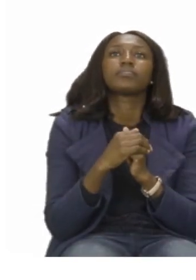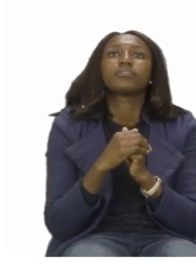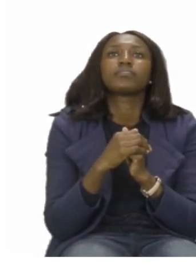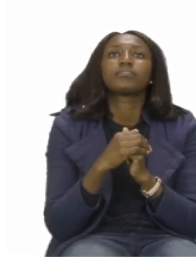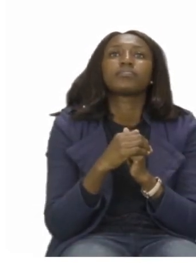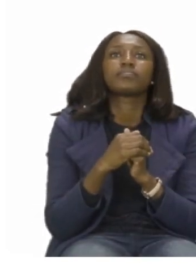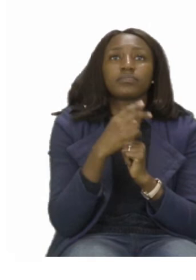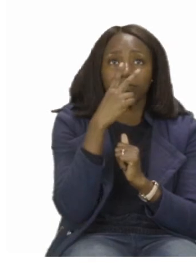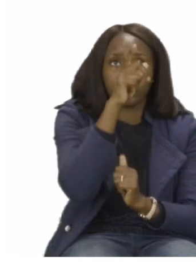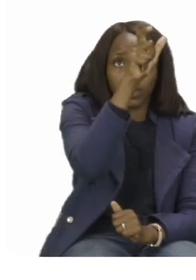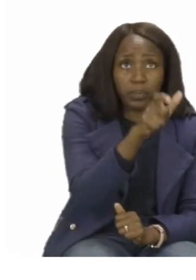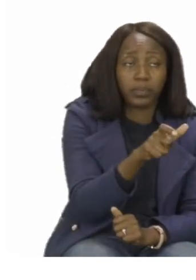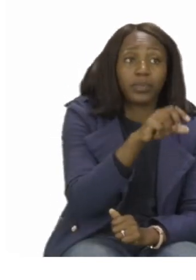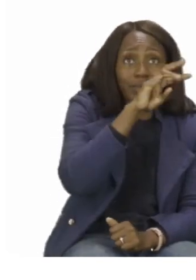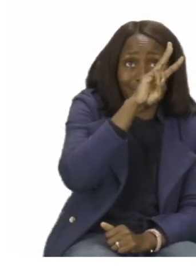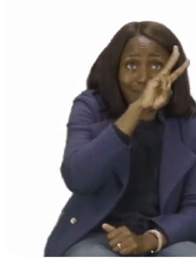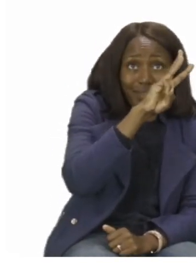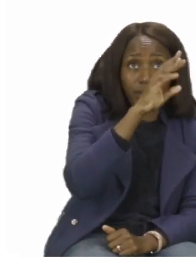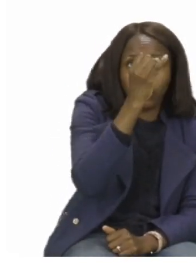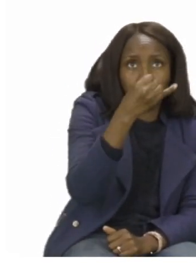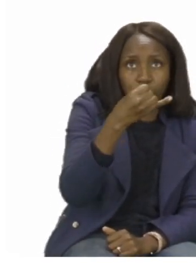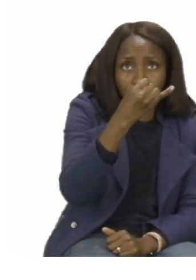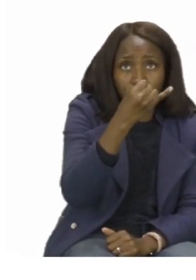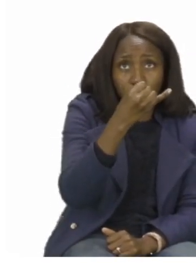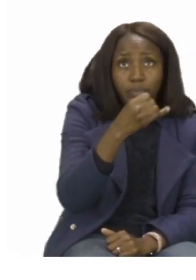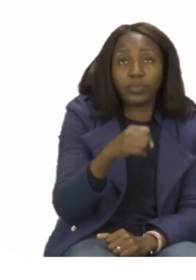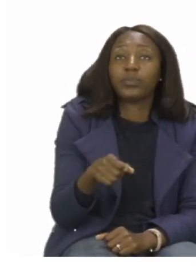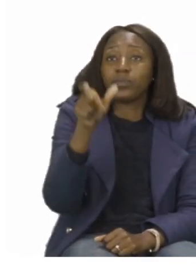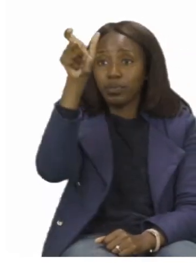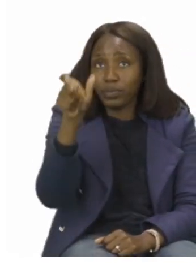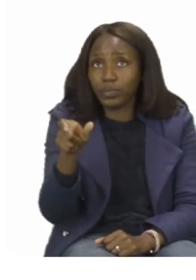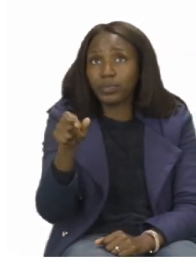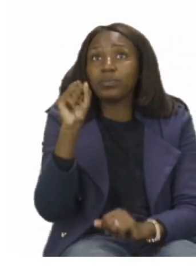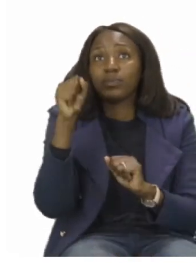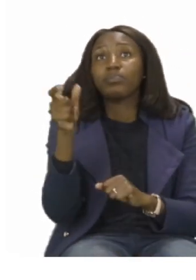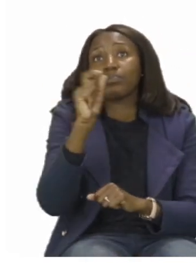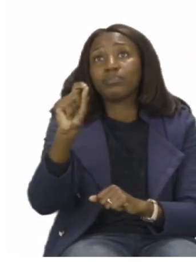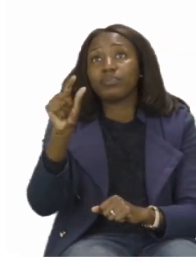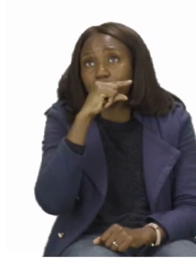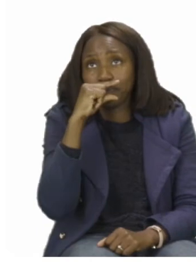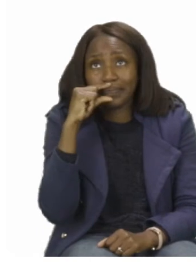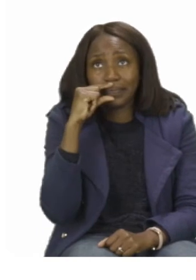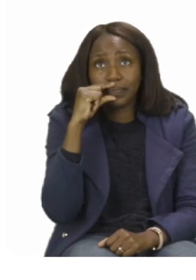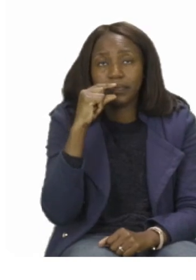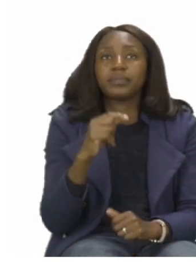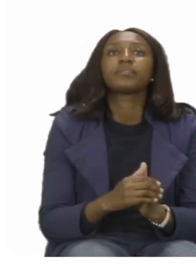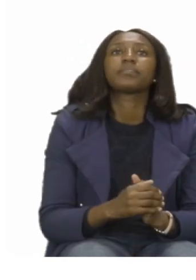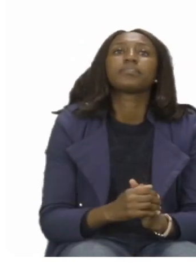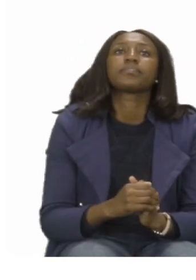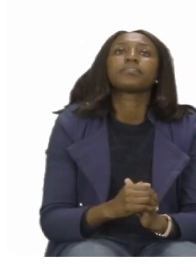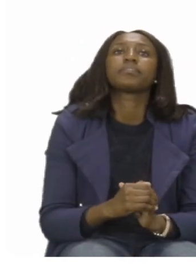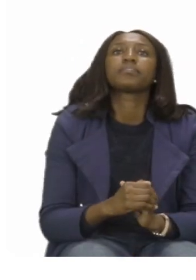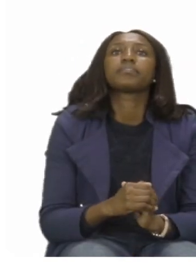on the one side of the table you have a space for your 3D shapes, and on the other side of